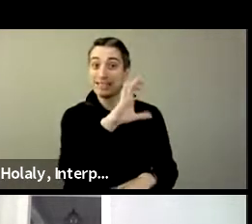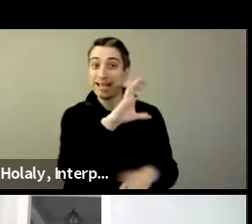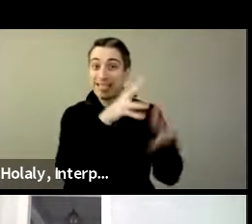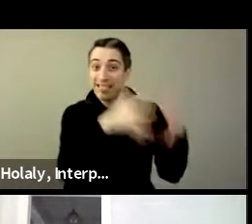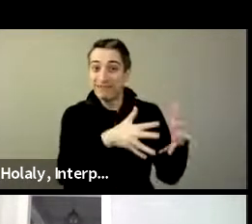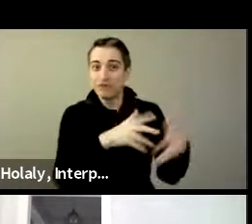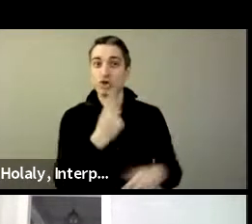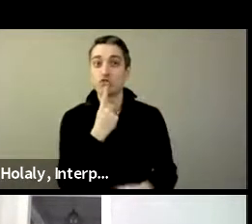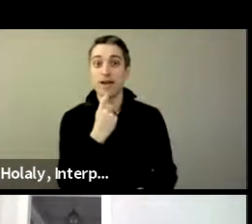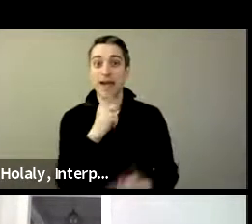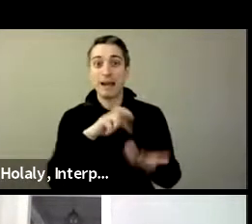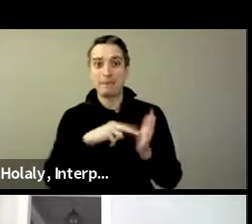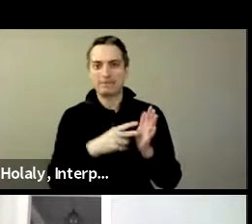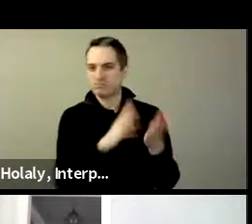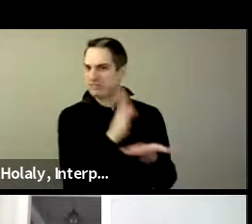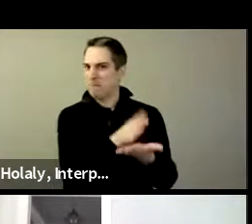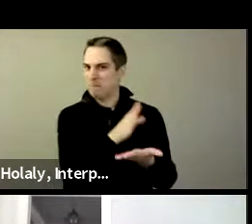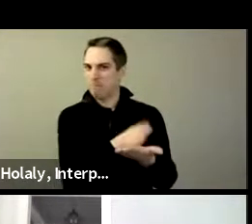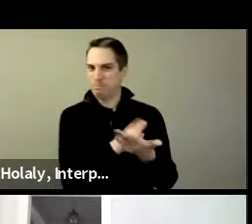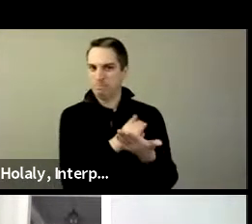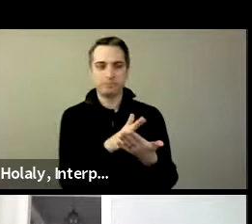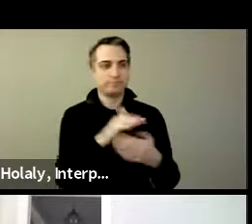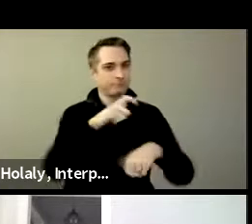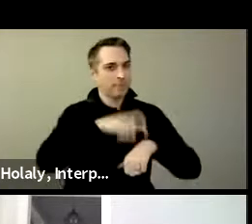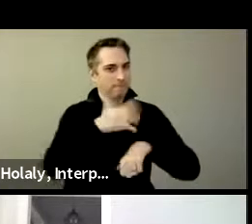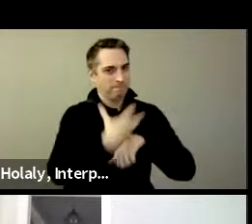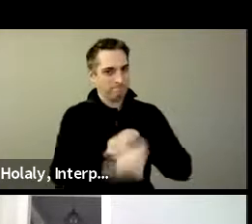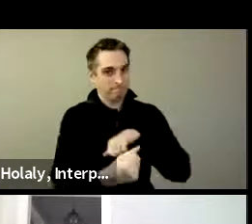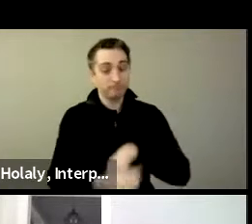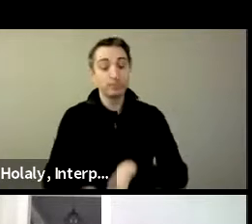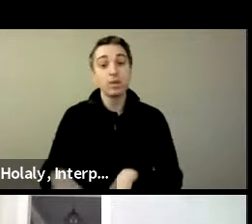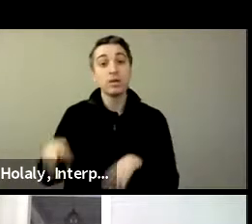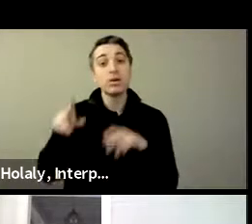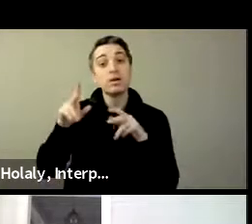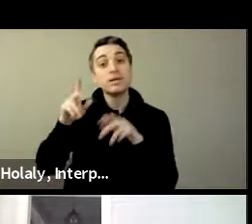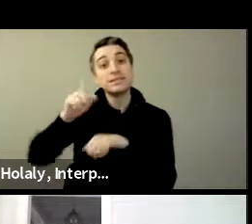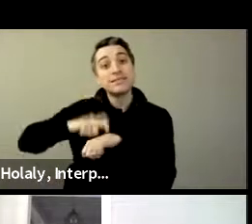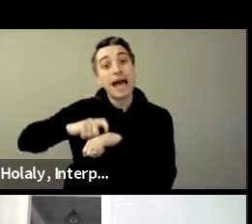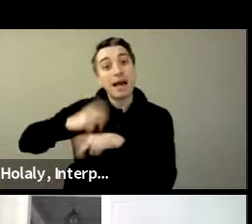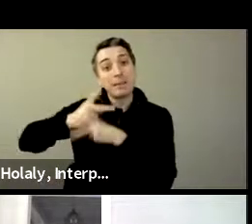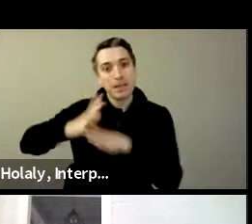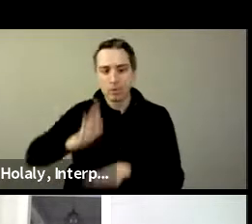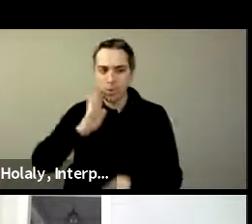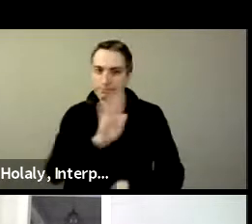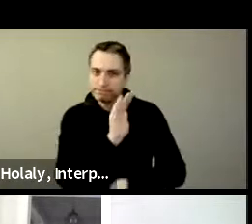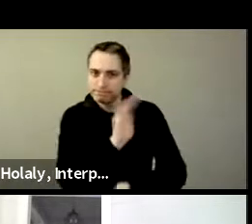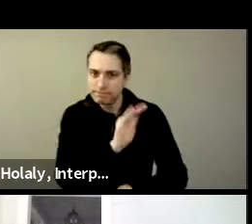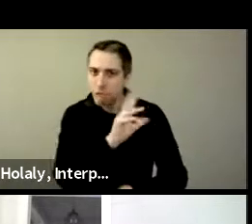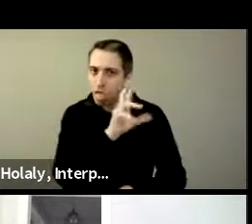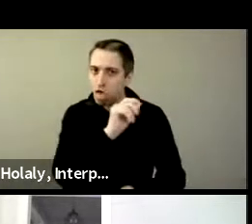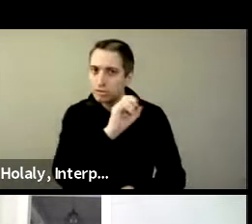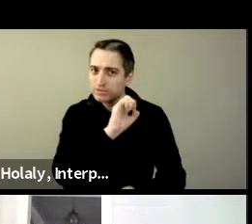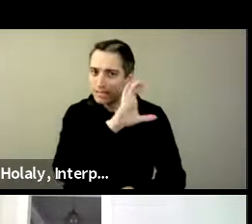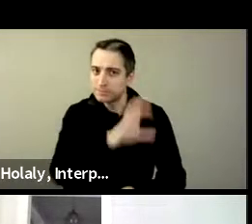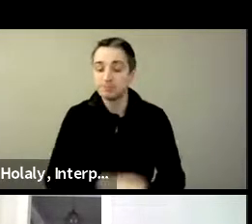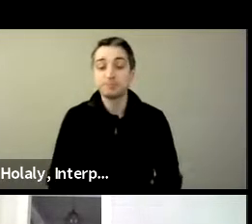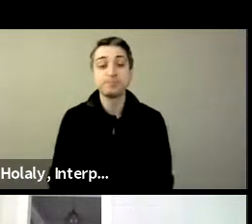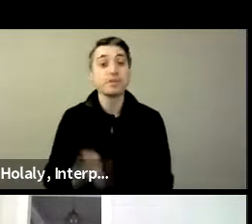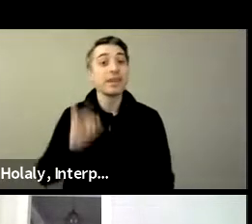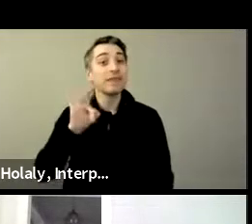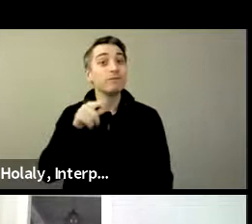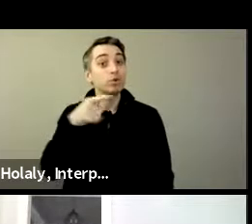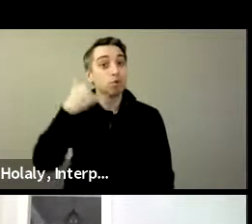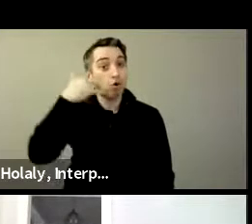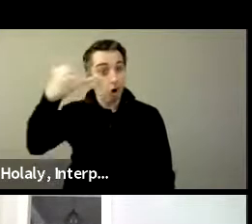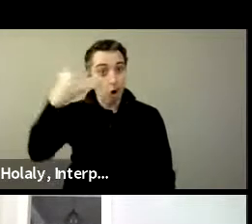stop. The timekeeper will verbally remind each speaker when 30 seconds remain. For attendees who are calling in by phone